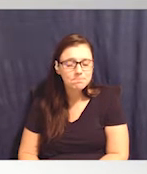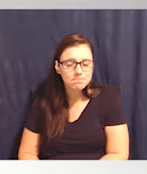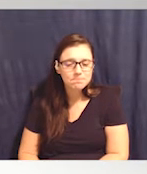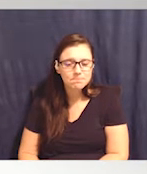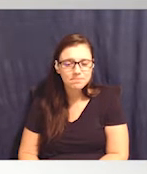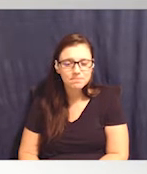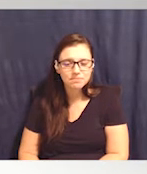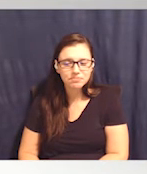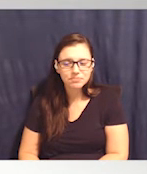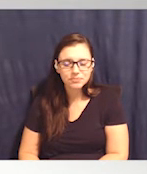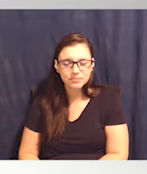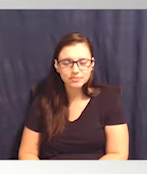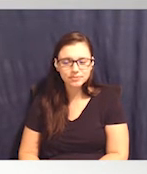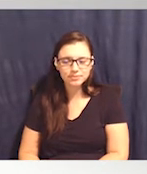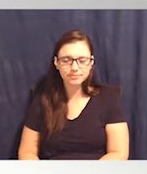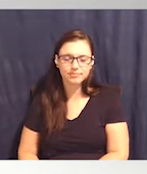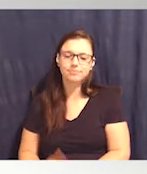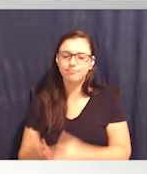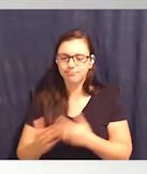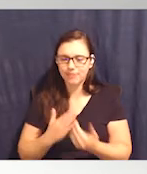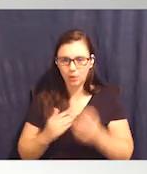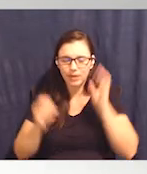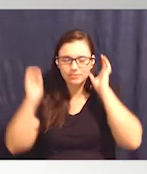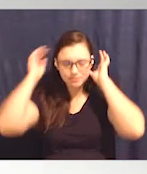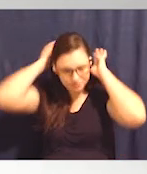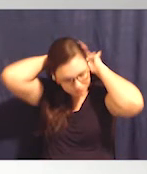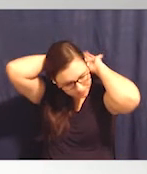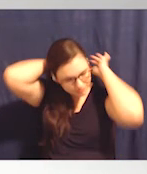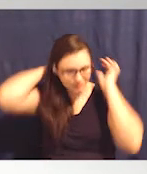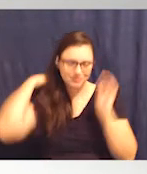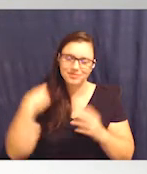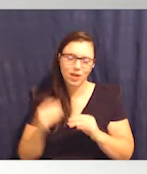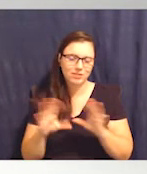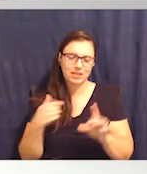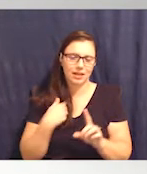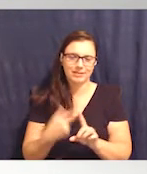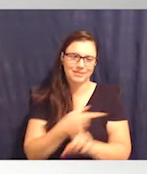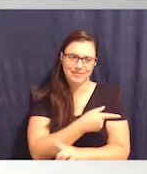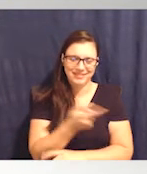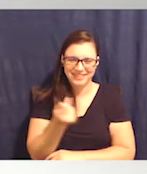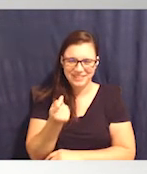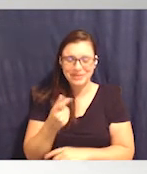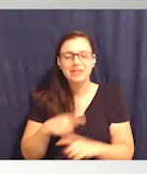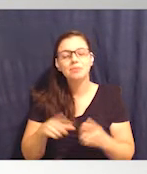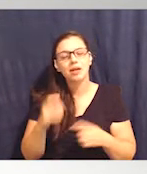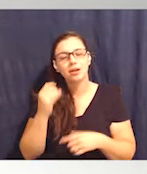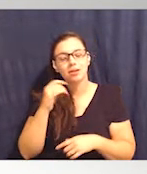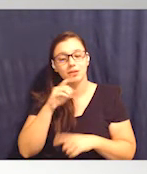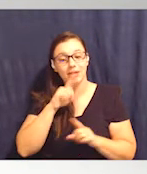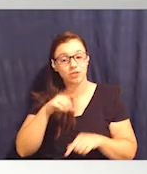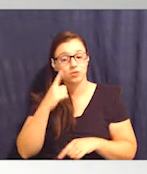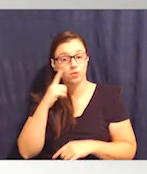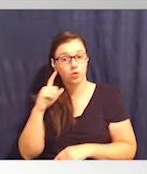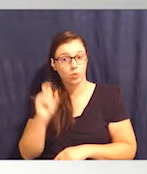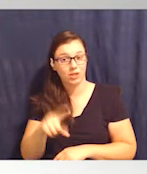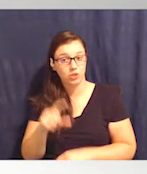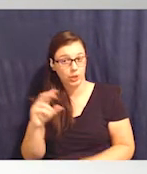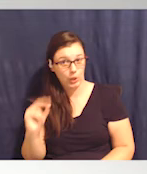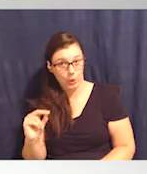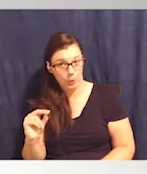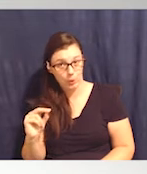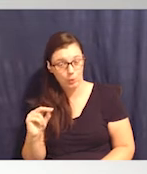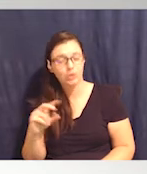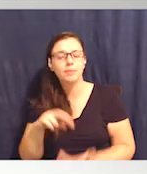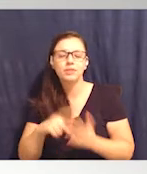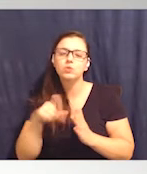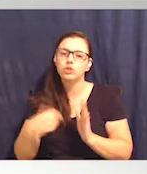So anyway, and like I said, I got off track here a little bit, but if the answer to this question is no, then you need to rethink. If you don't allow your